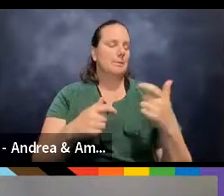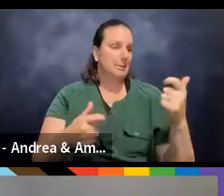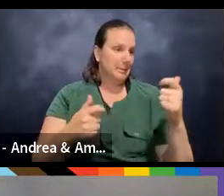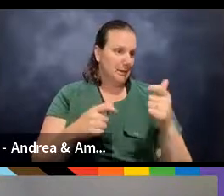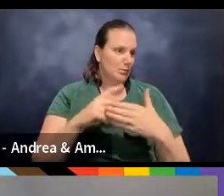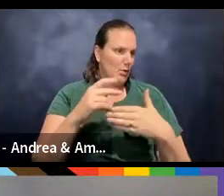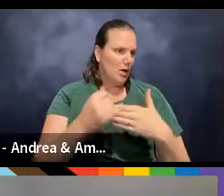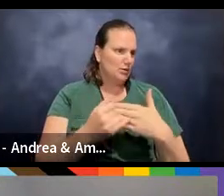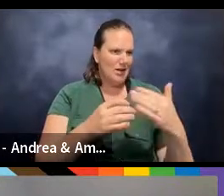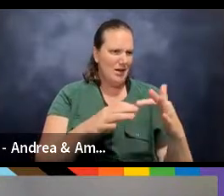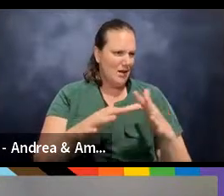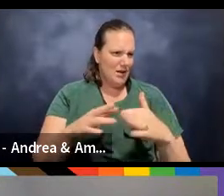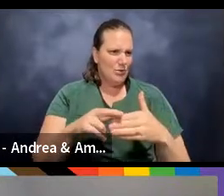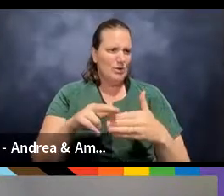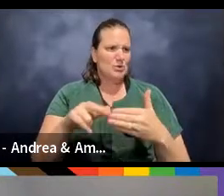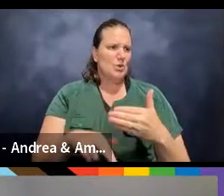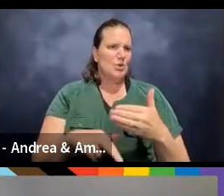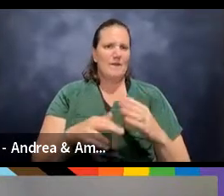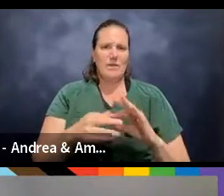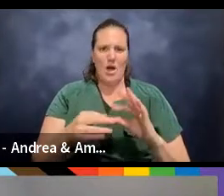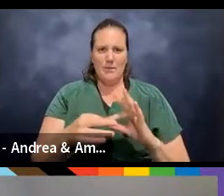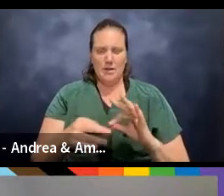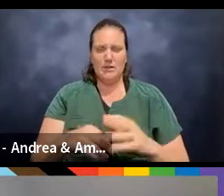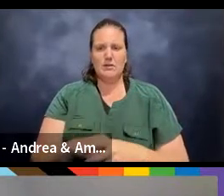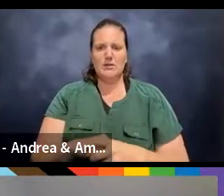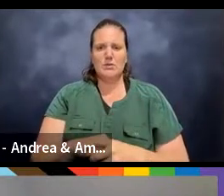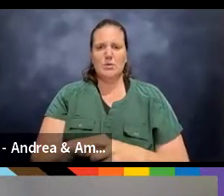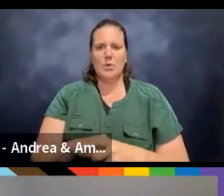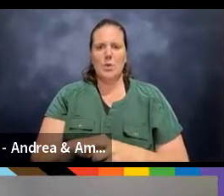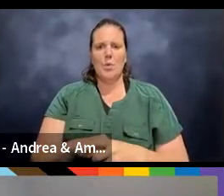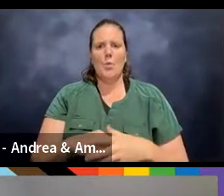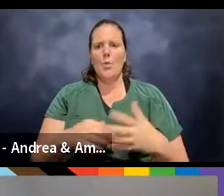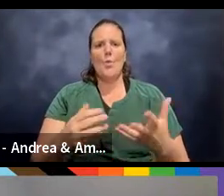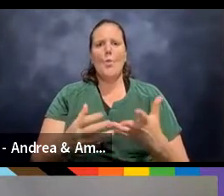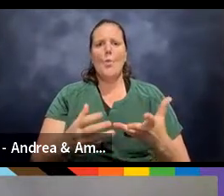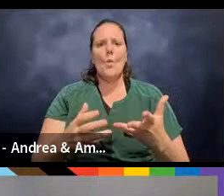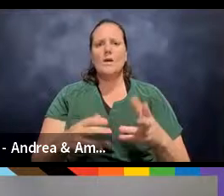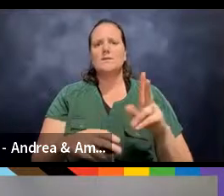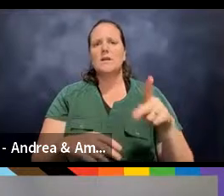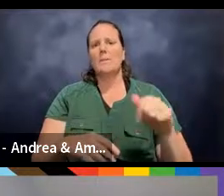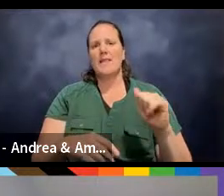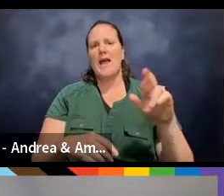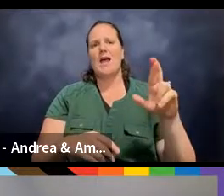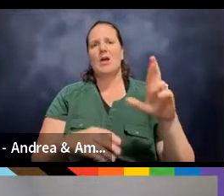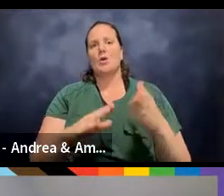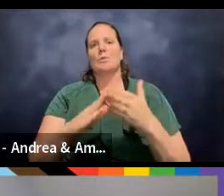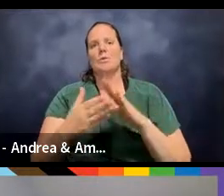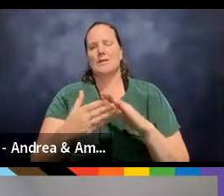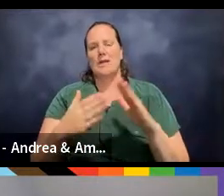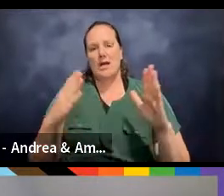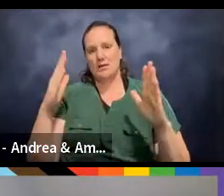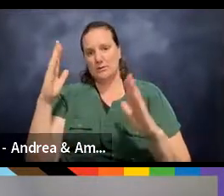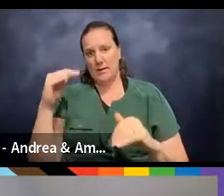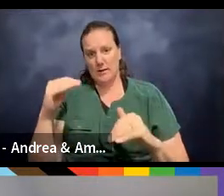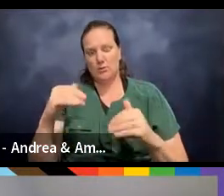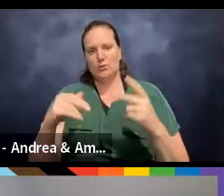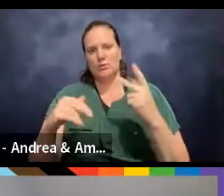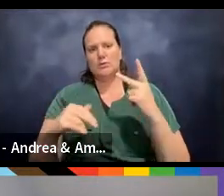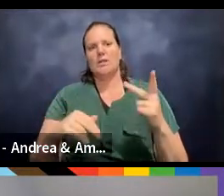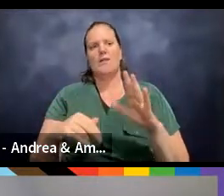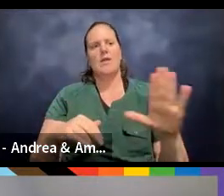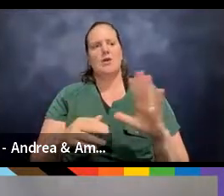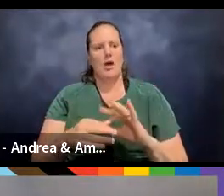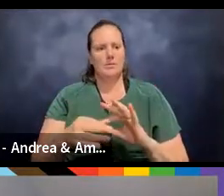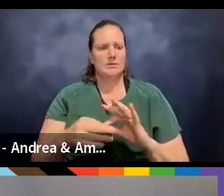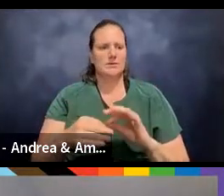what changed as a result of public comment? What is up in the air that community can expect to see their comments and